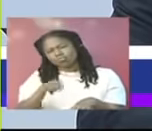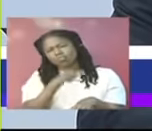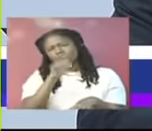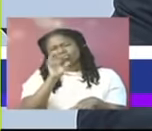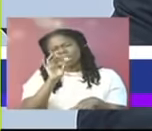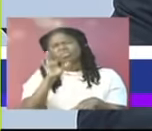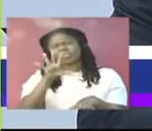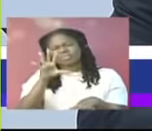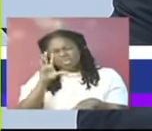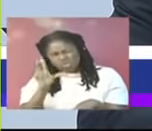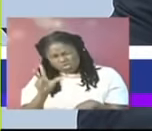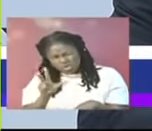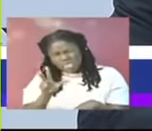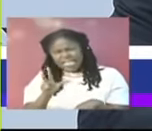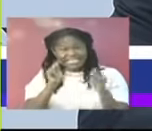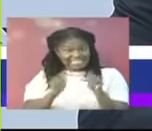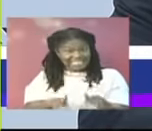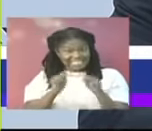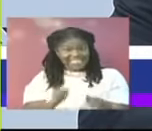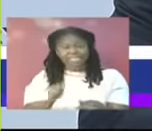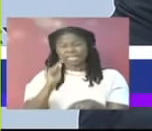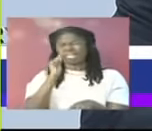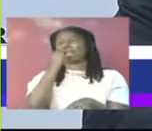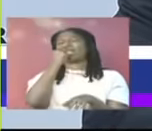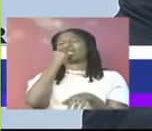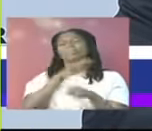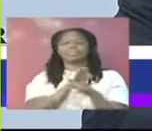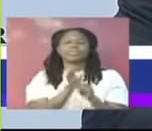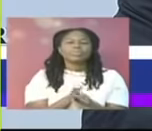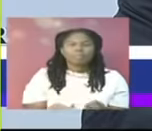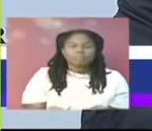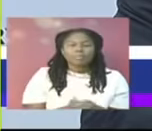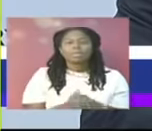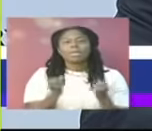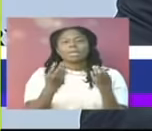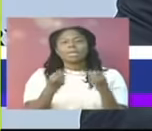259,953 COVID-19 tests. Out of those,